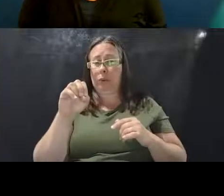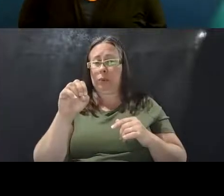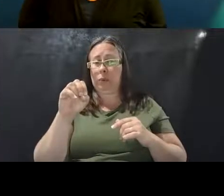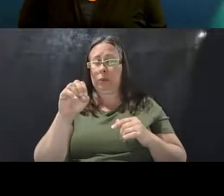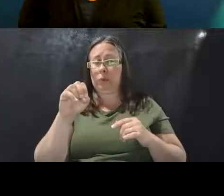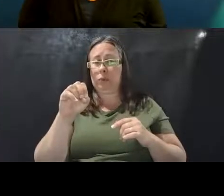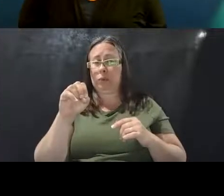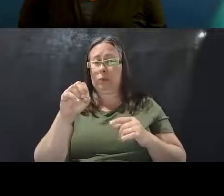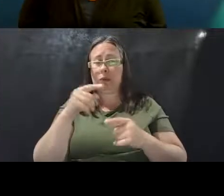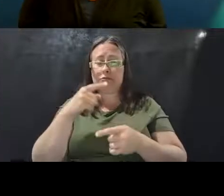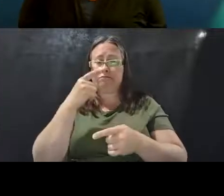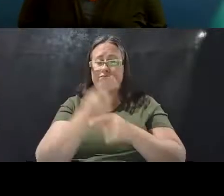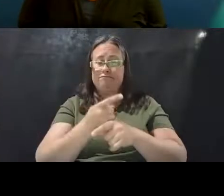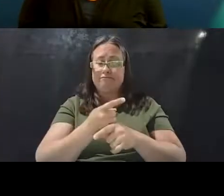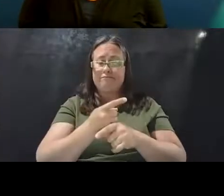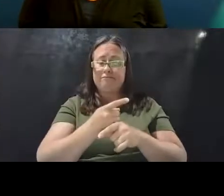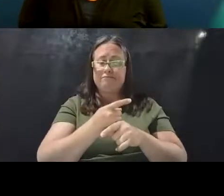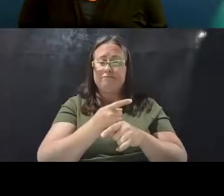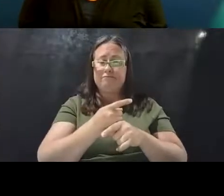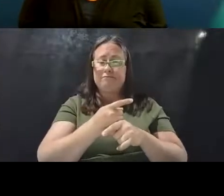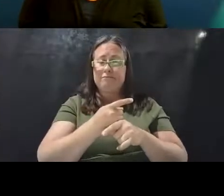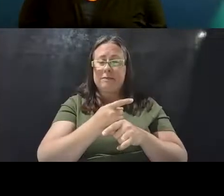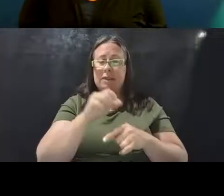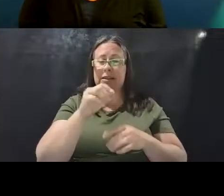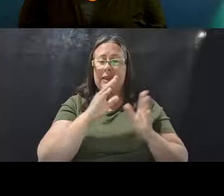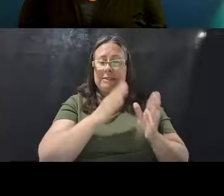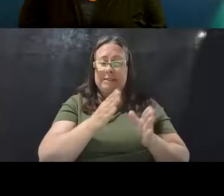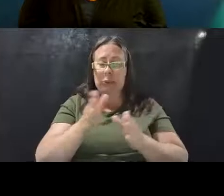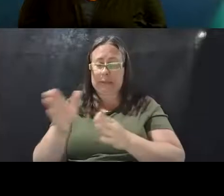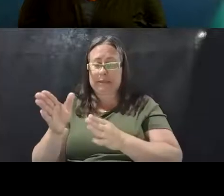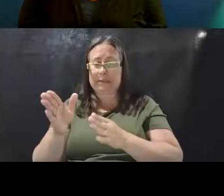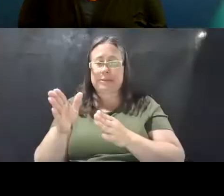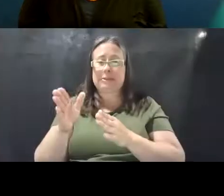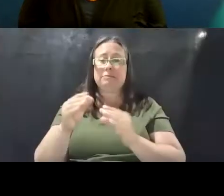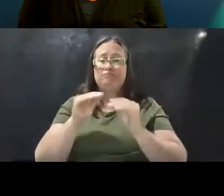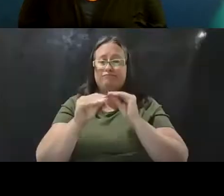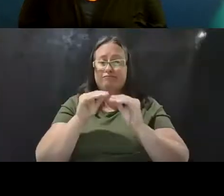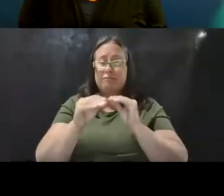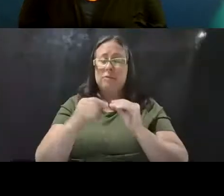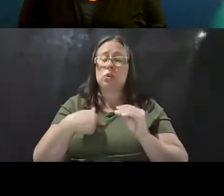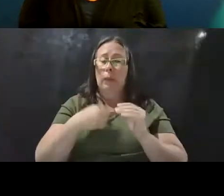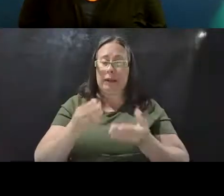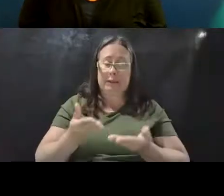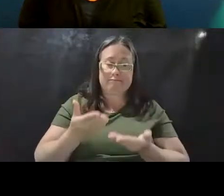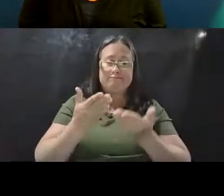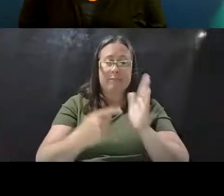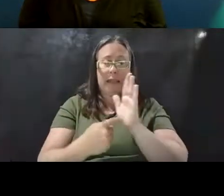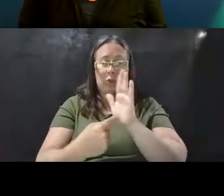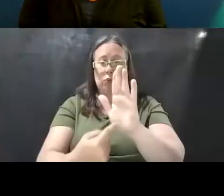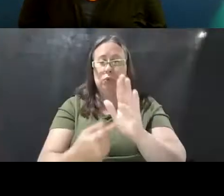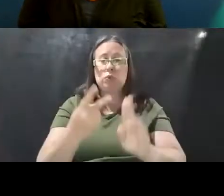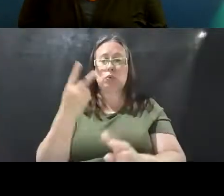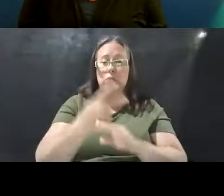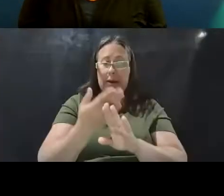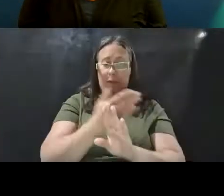correct sequence to correct the defect in the collagen 7 gene. So we introduced those 2 days before